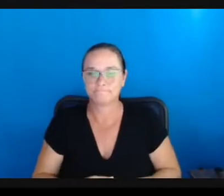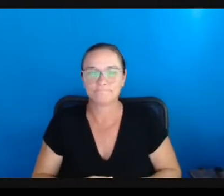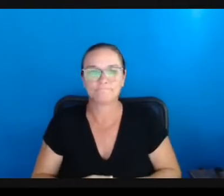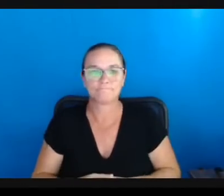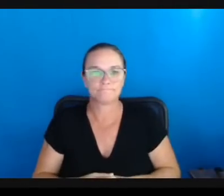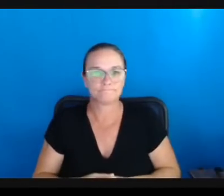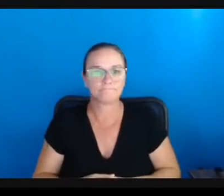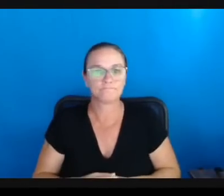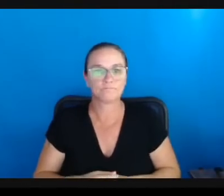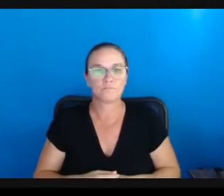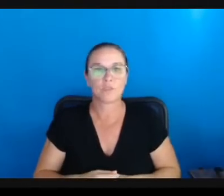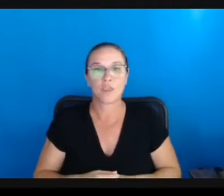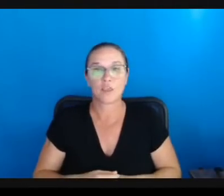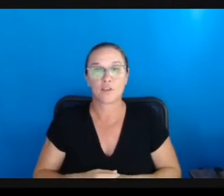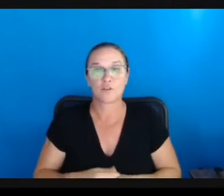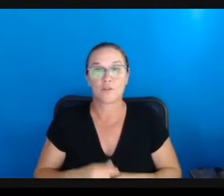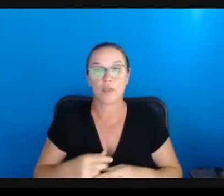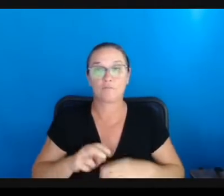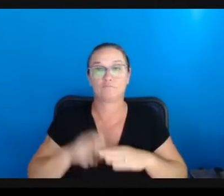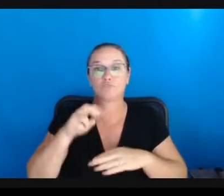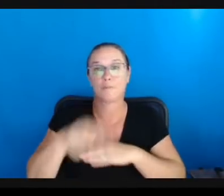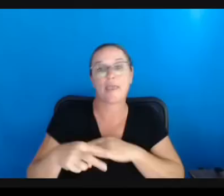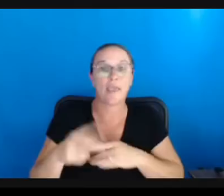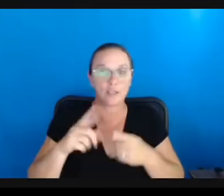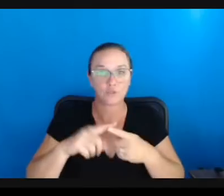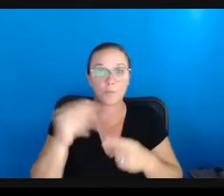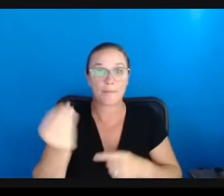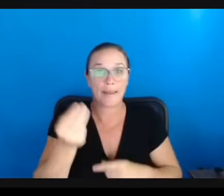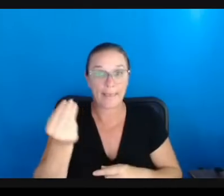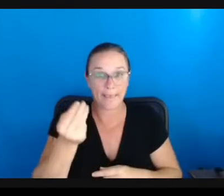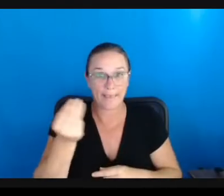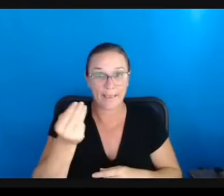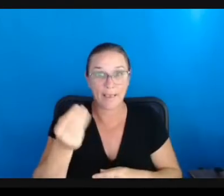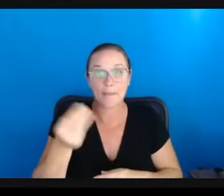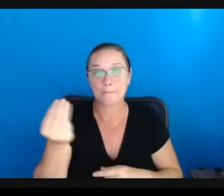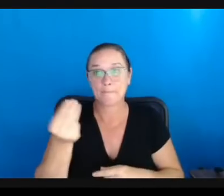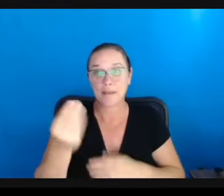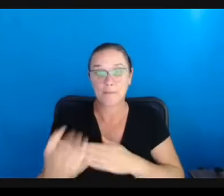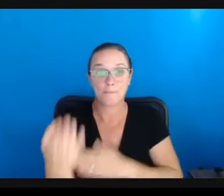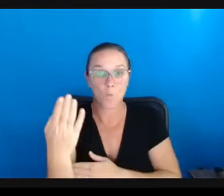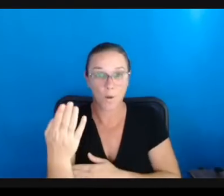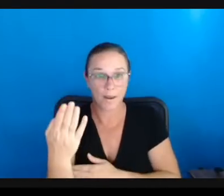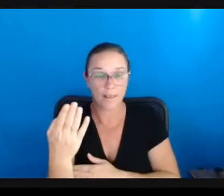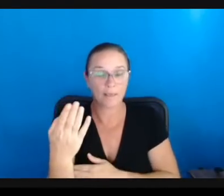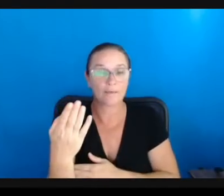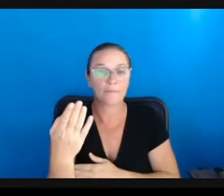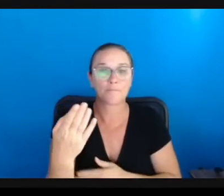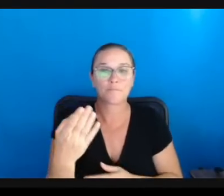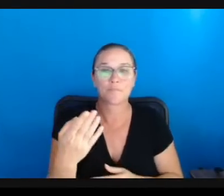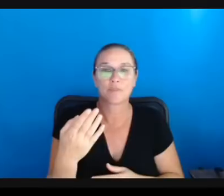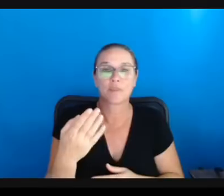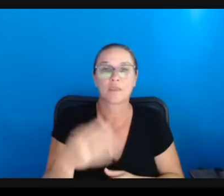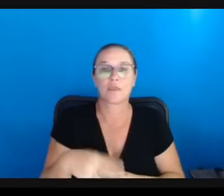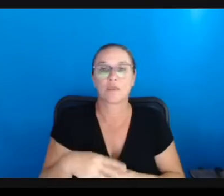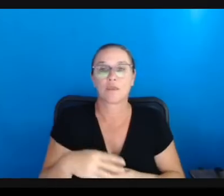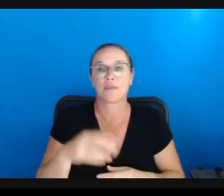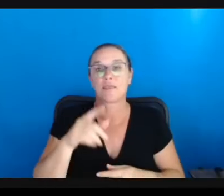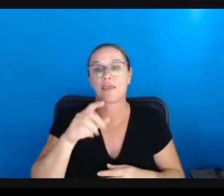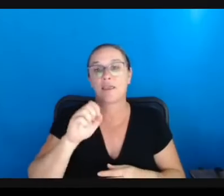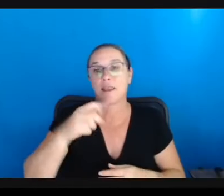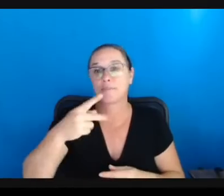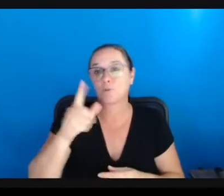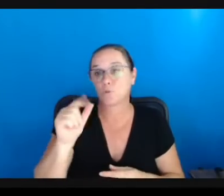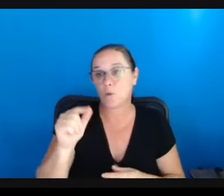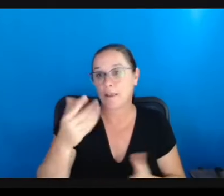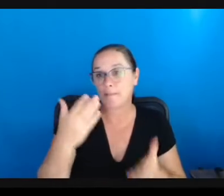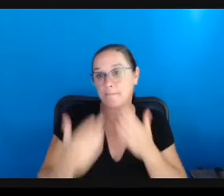So we'll fast forward a few days to Monday. Monday morning, they noted that episode 20 was likely to start in the